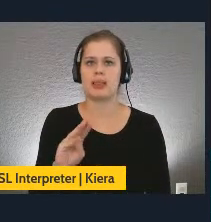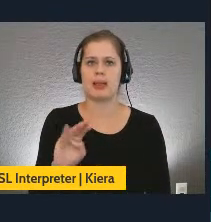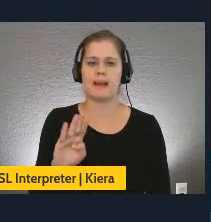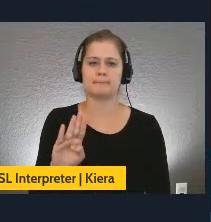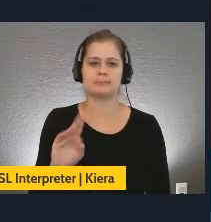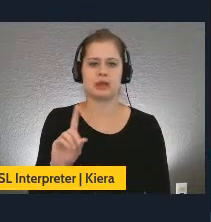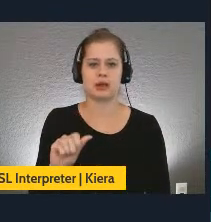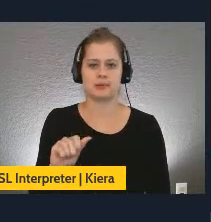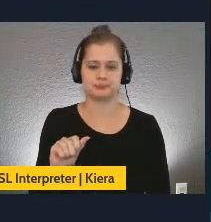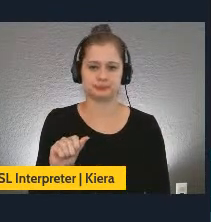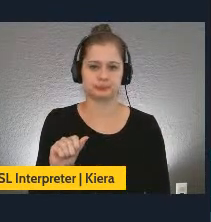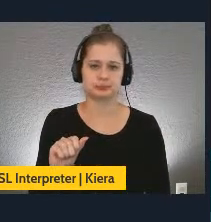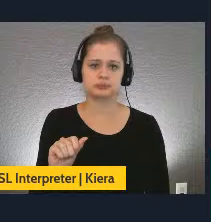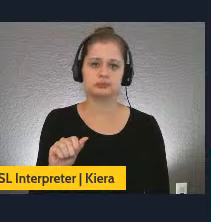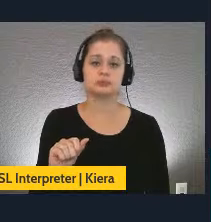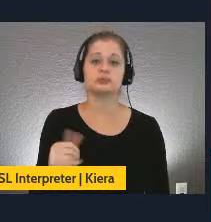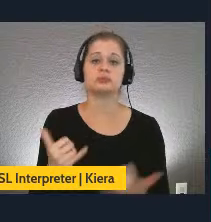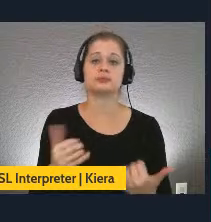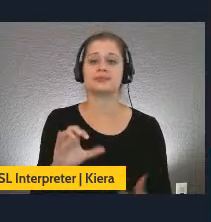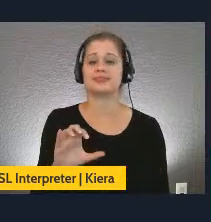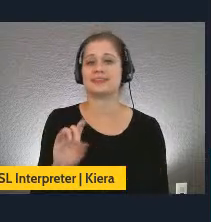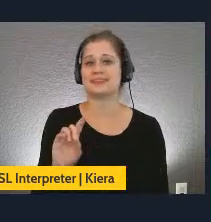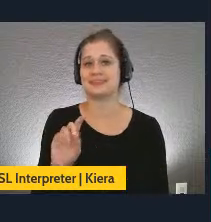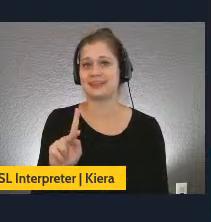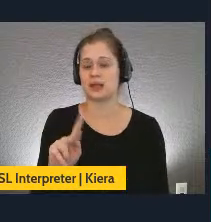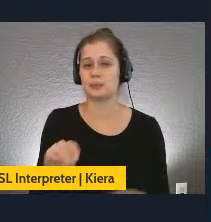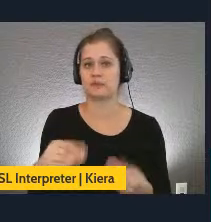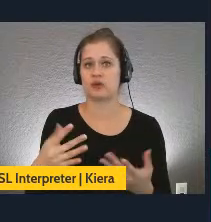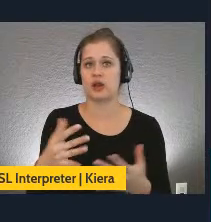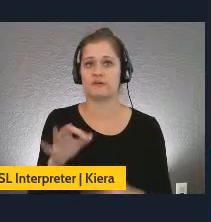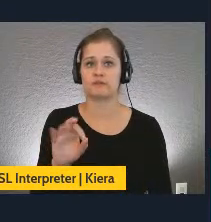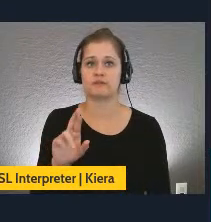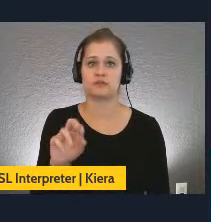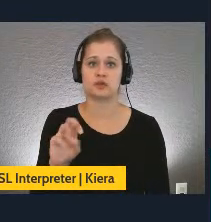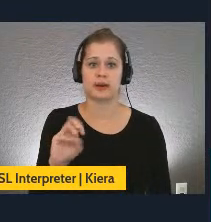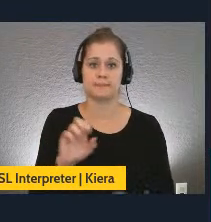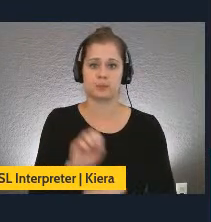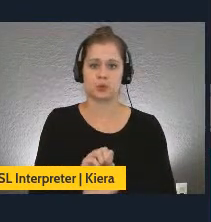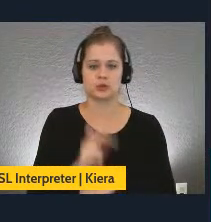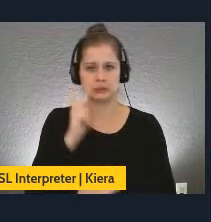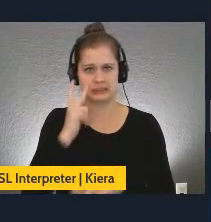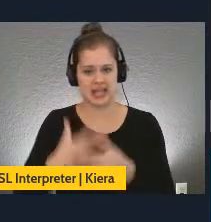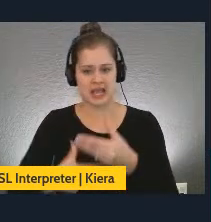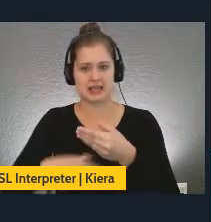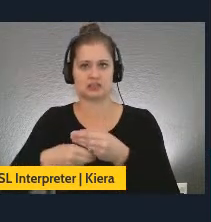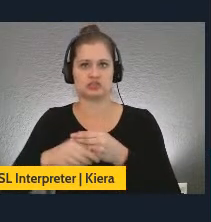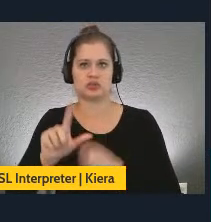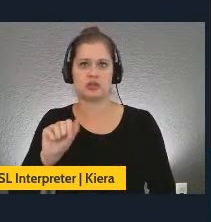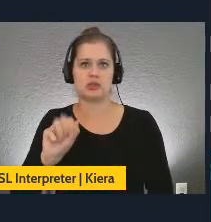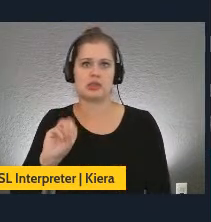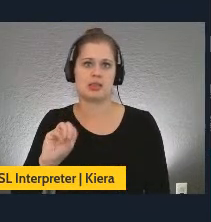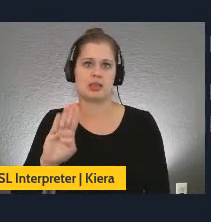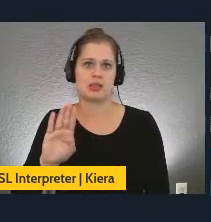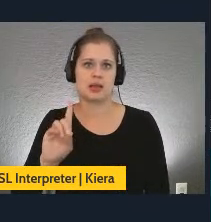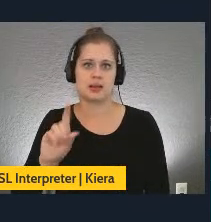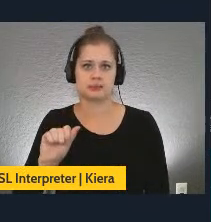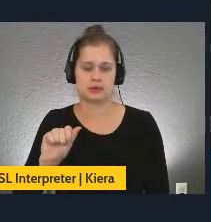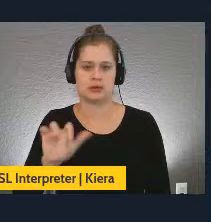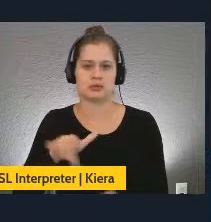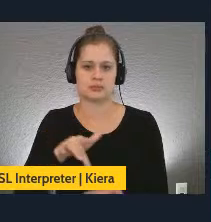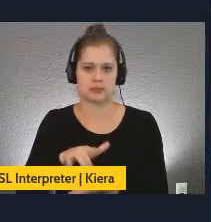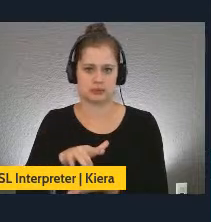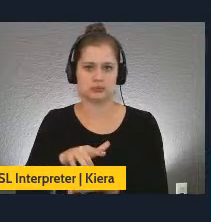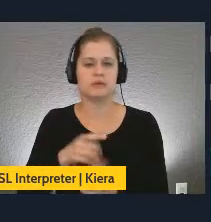CDK provider framework. As you see here, there's like an additional Lambda in the middle, which is by the CDK provider